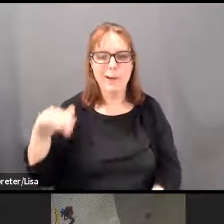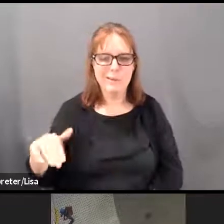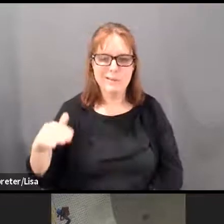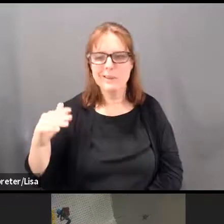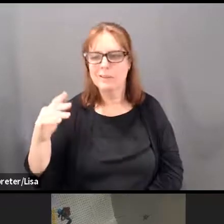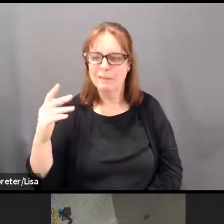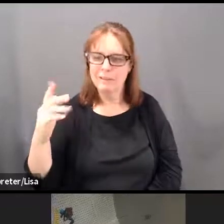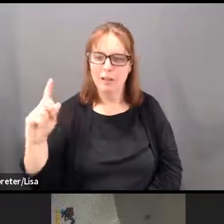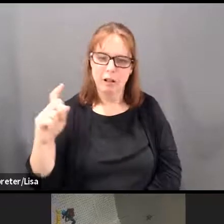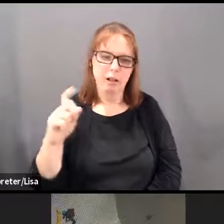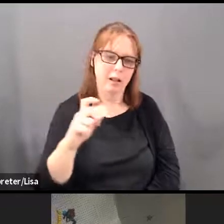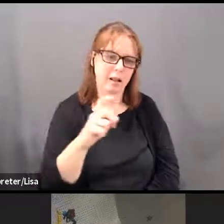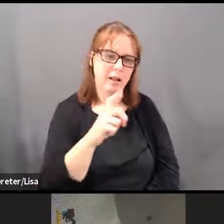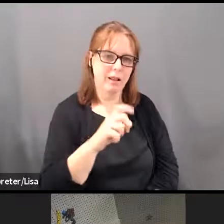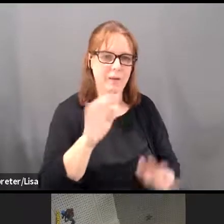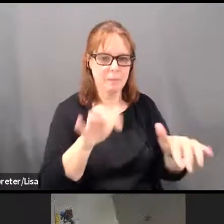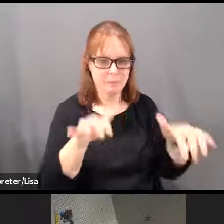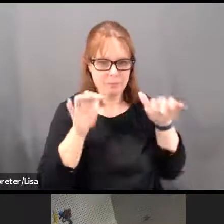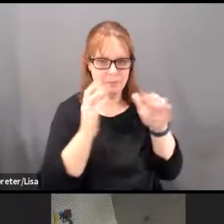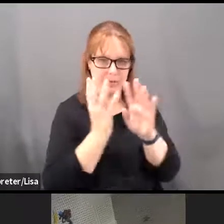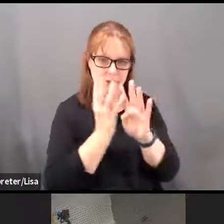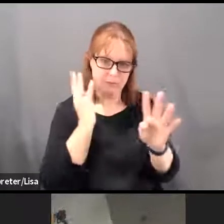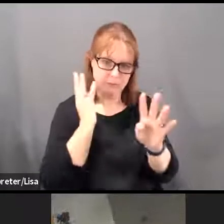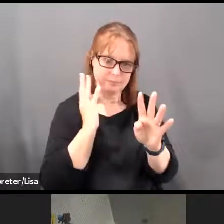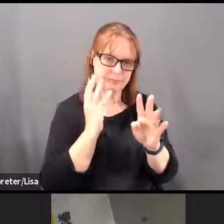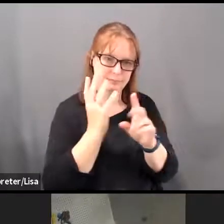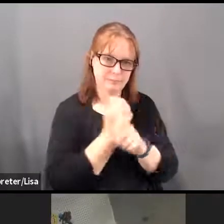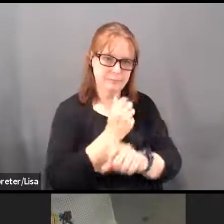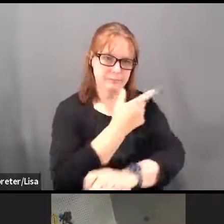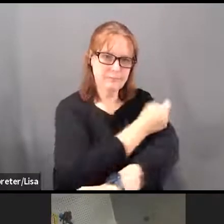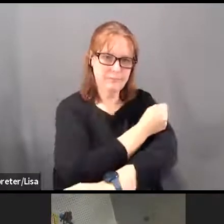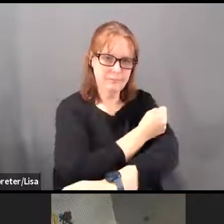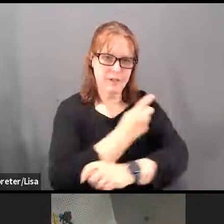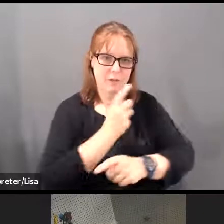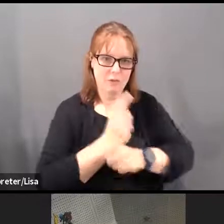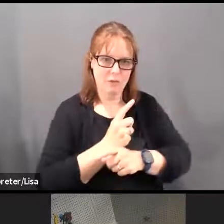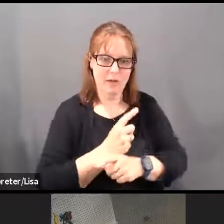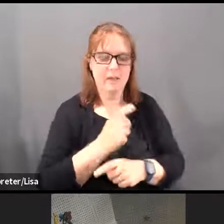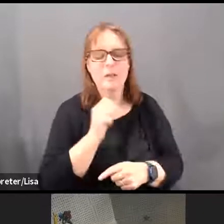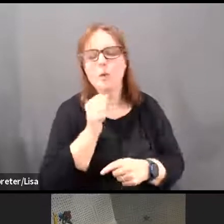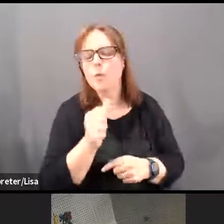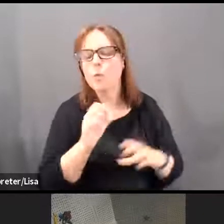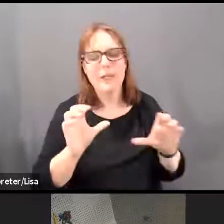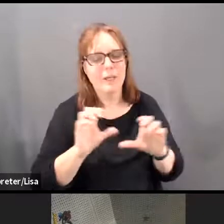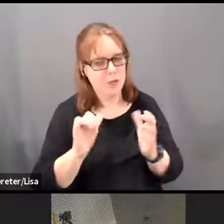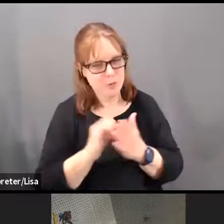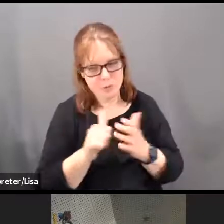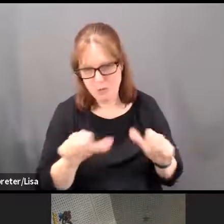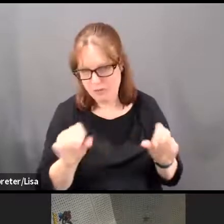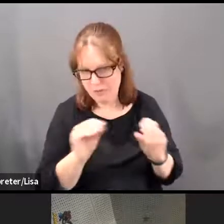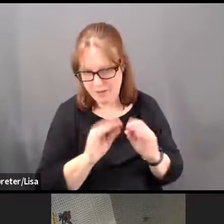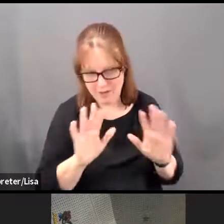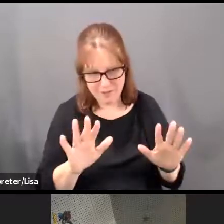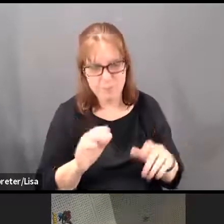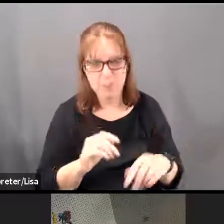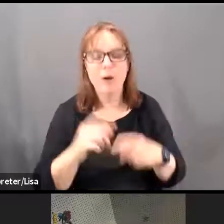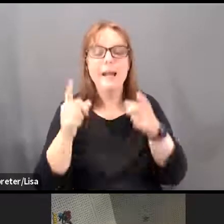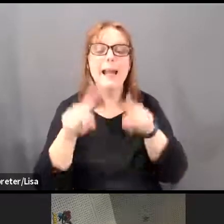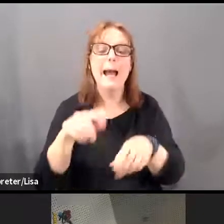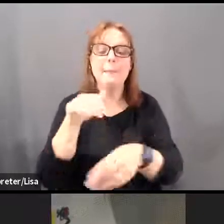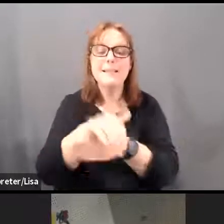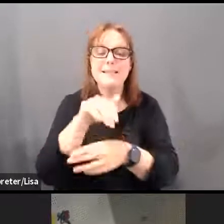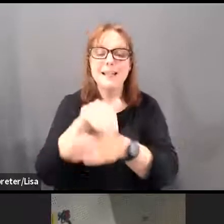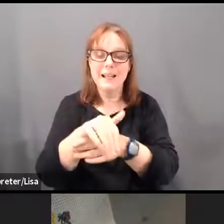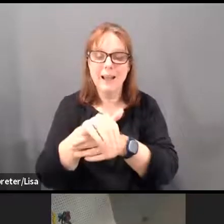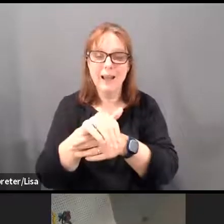the auditorium with every other kid, and we get the vaccine shot in the arm, right? And we don't do that. It's a clinic that occurs at night. Parents